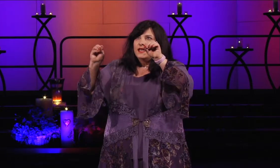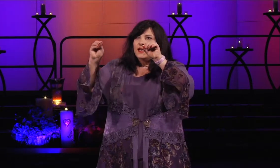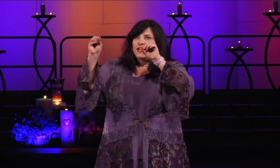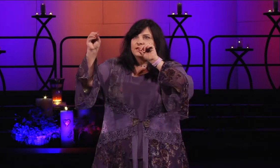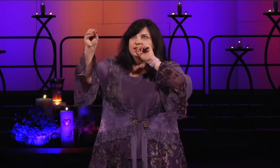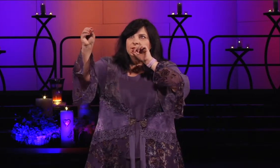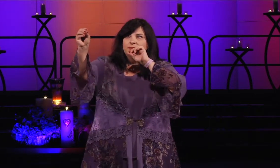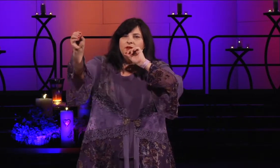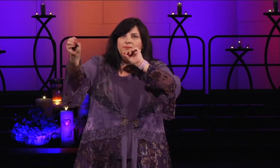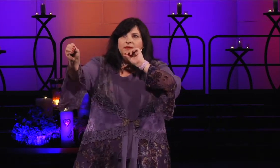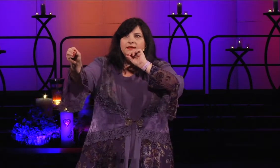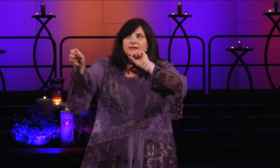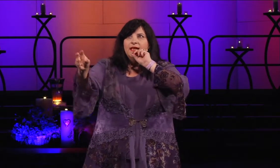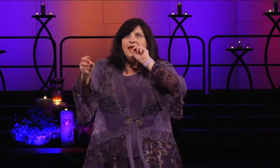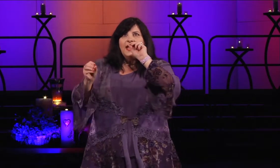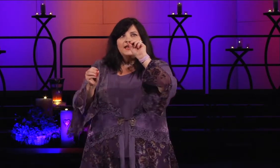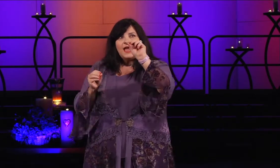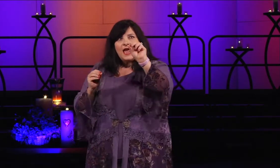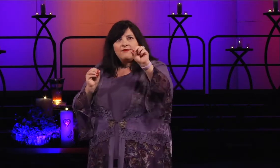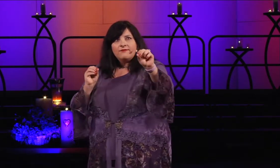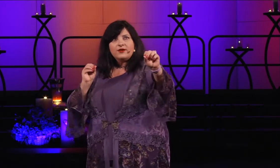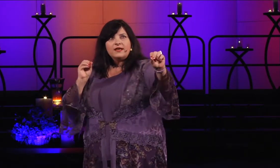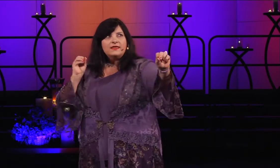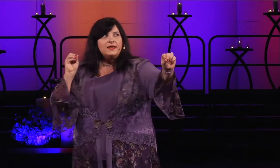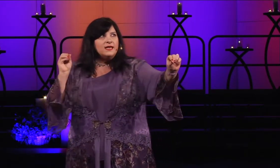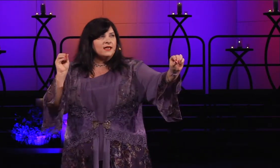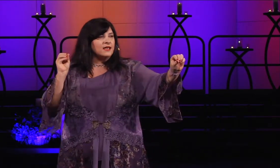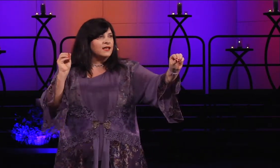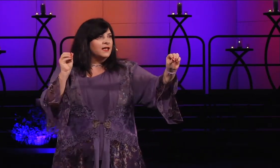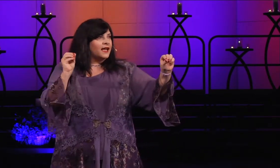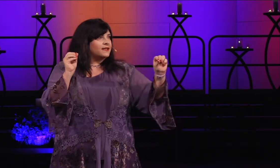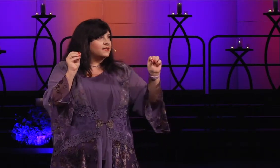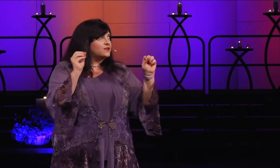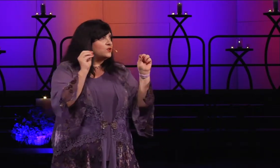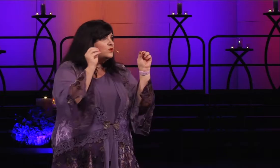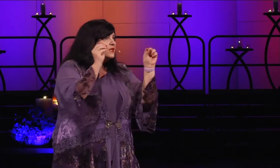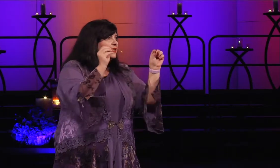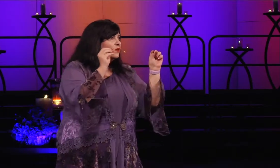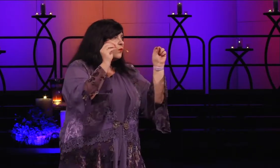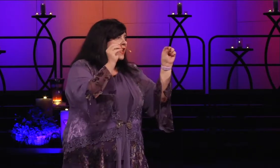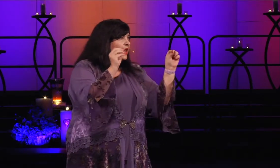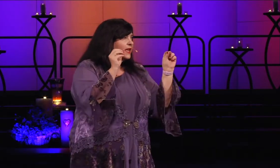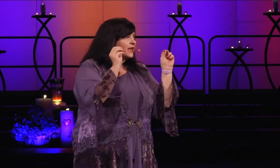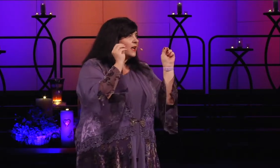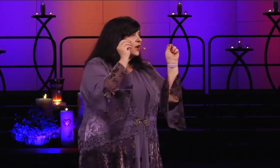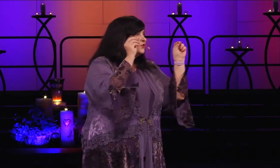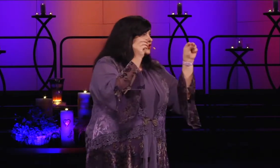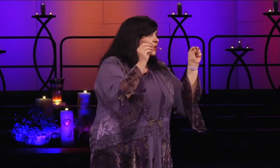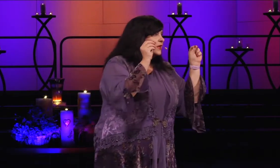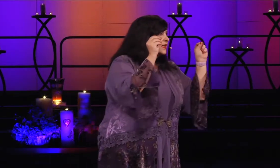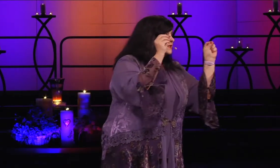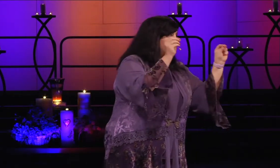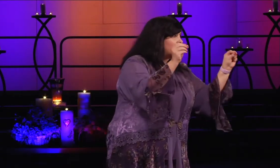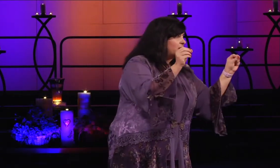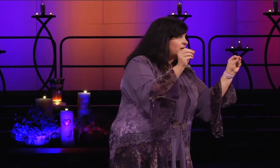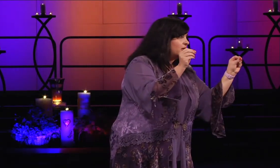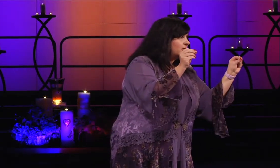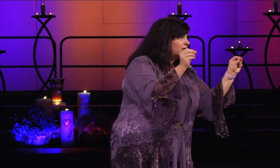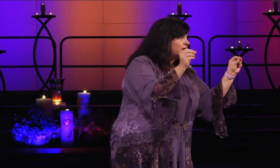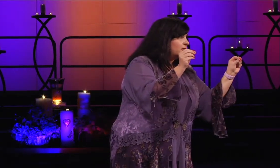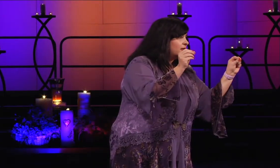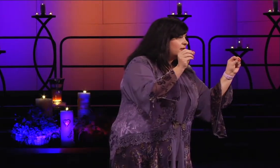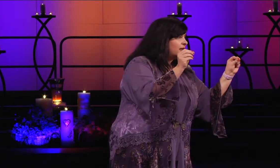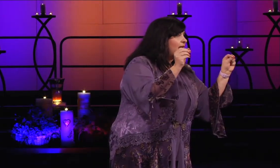everything has its purpose, and everything has its unique way of showing its